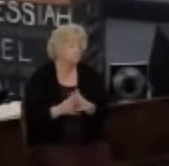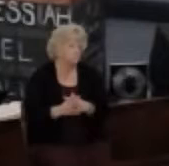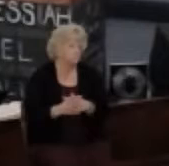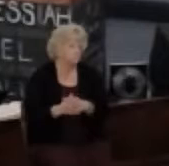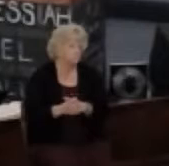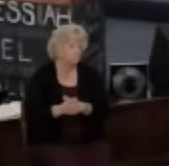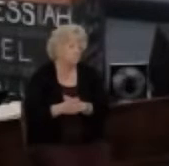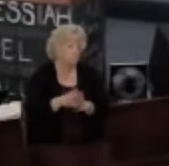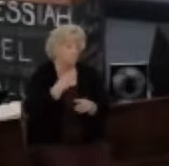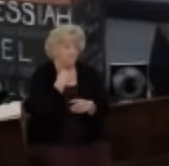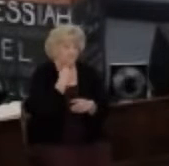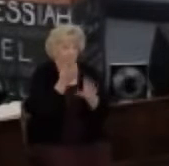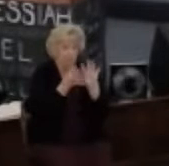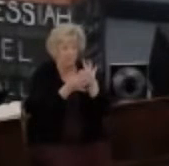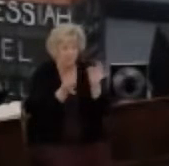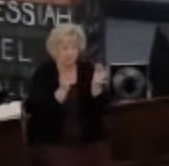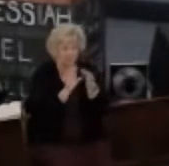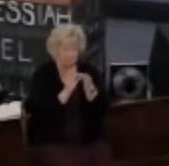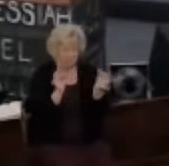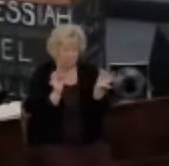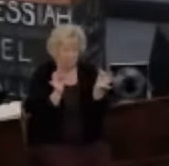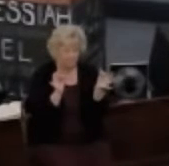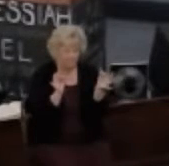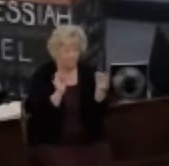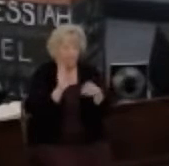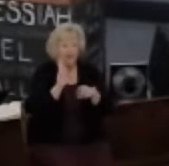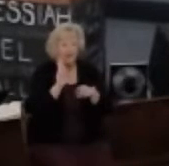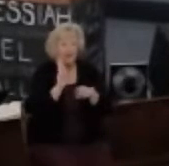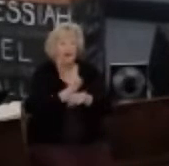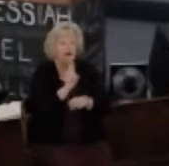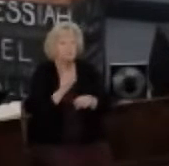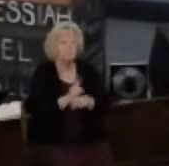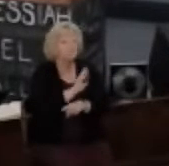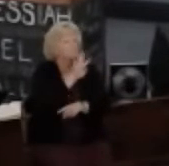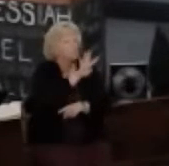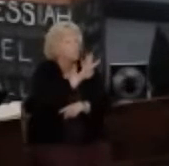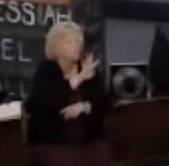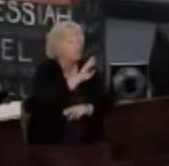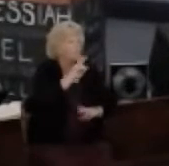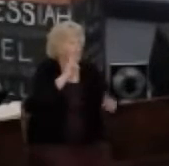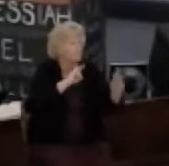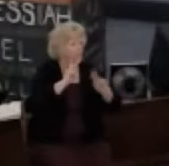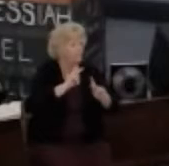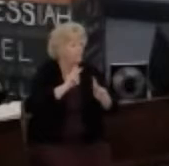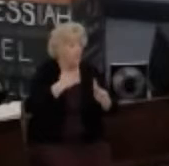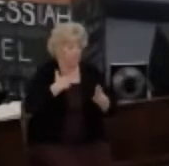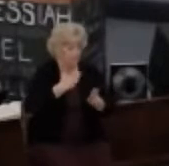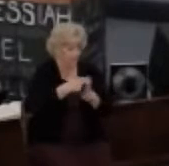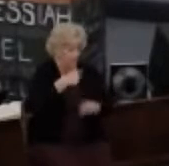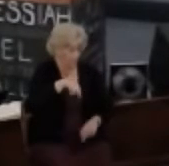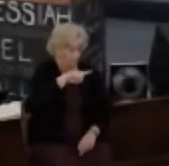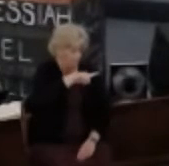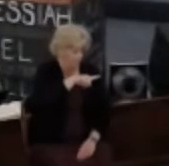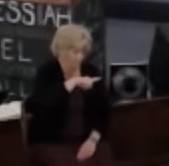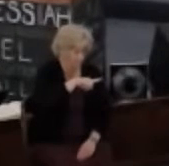Let me tell you a story using four typical church members. I'll name them for you.